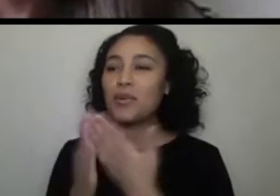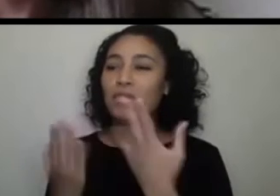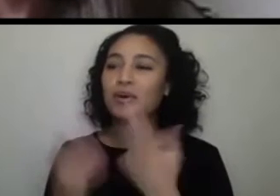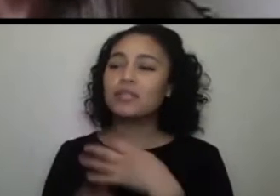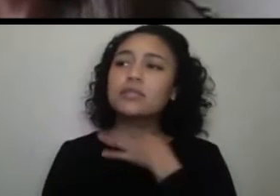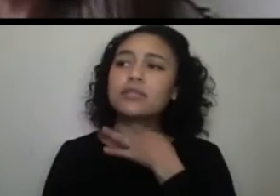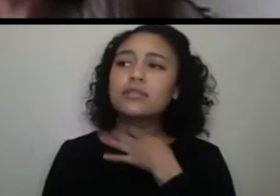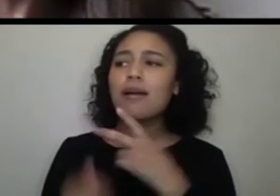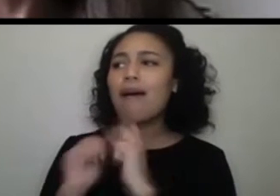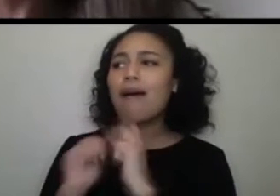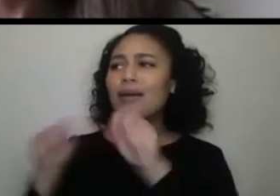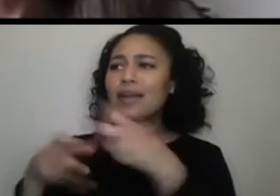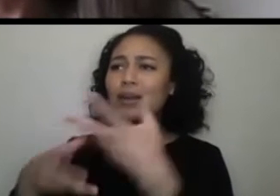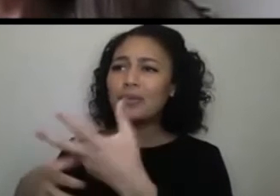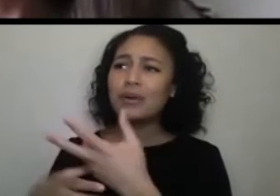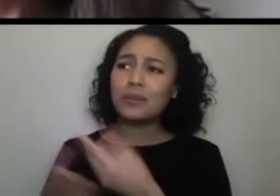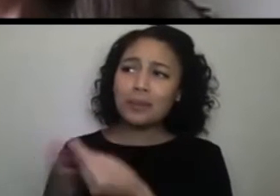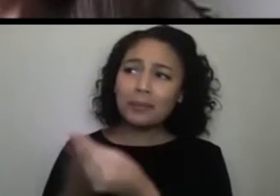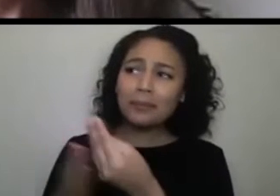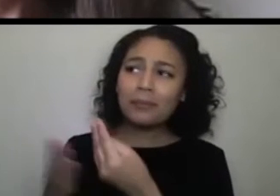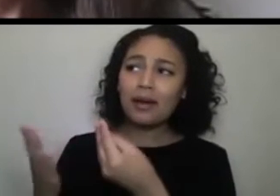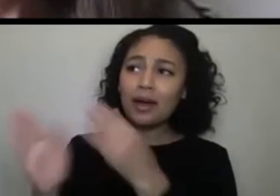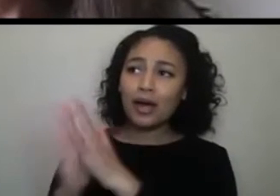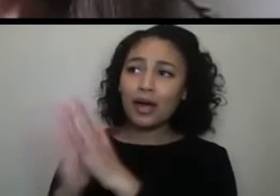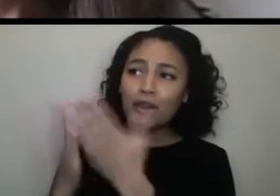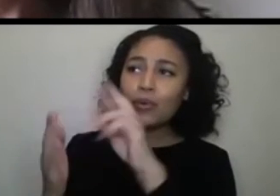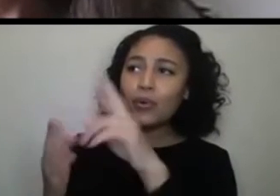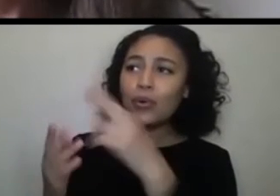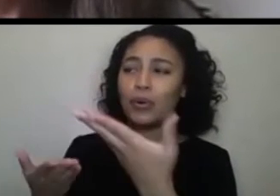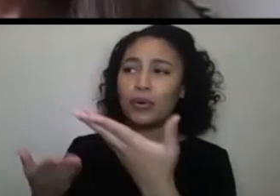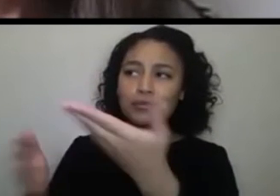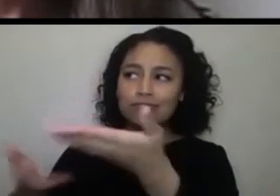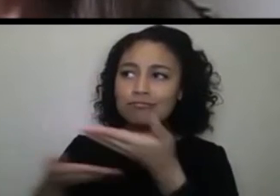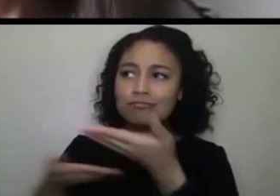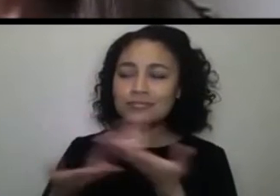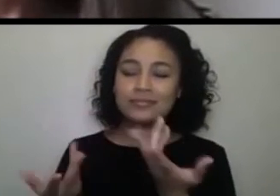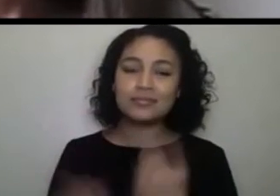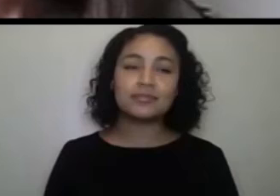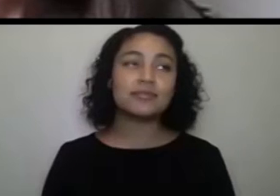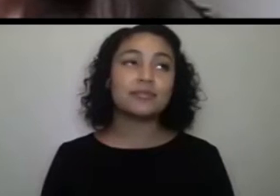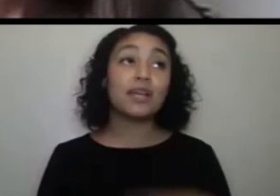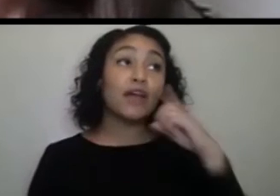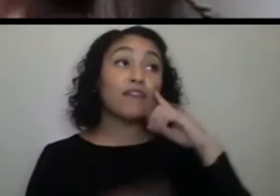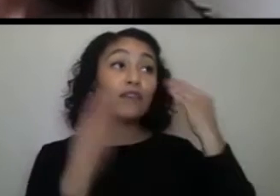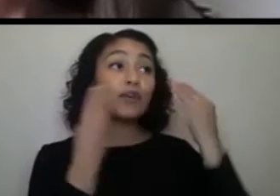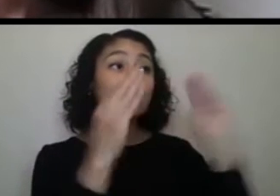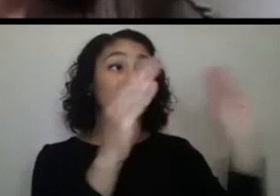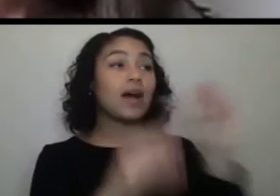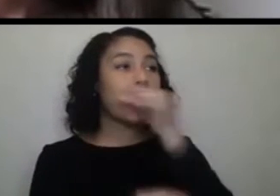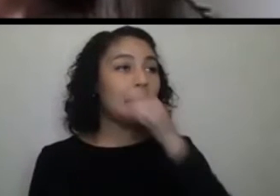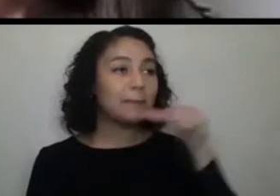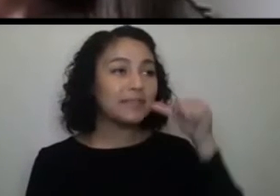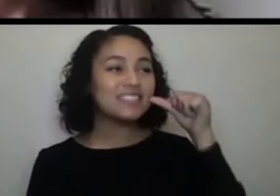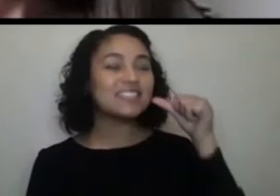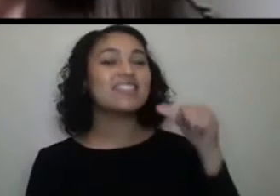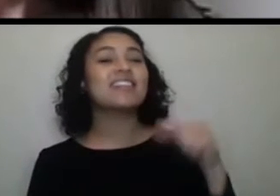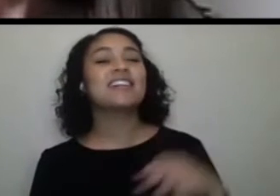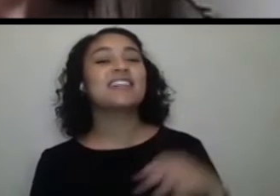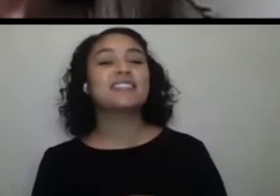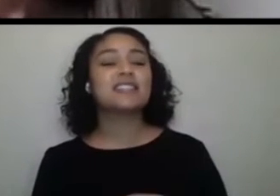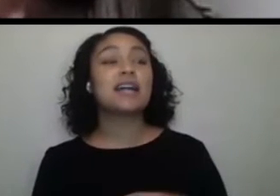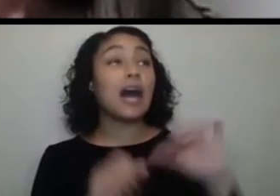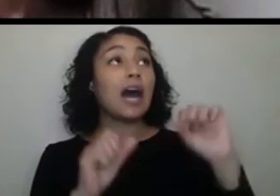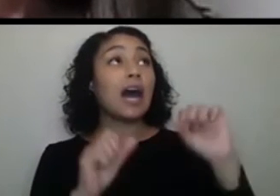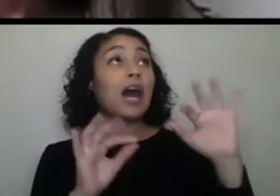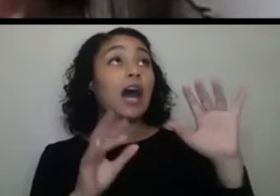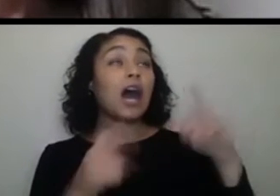how can we get the book. It's for sale on Amazon. I'd